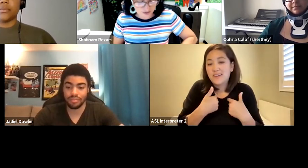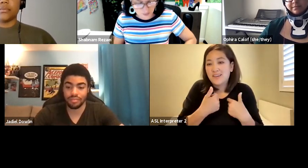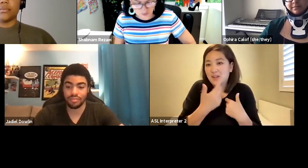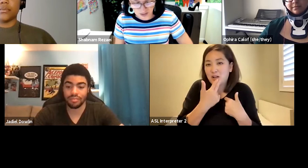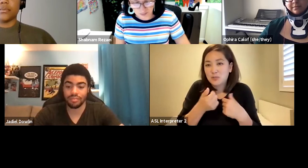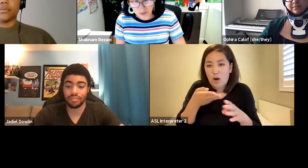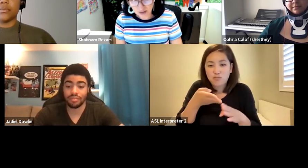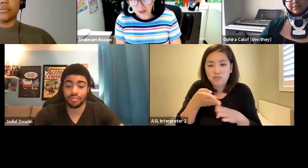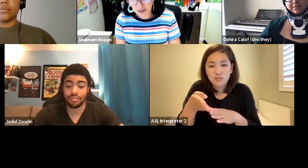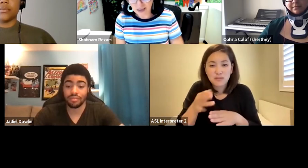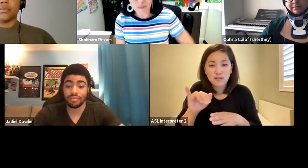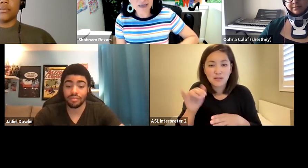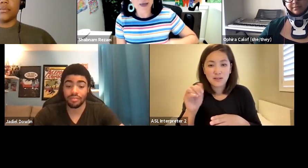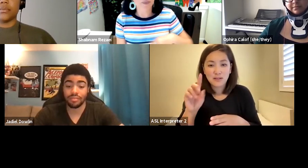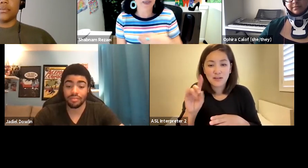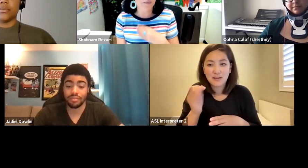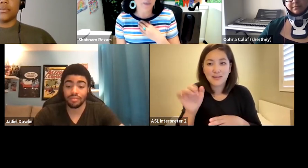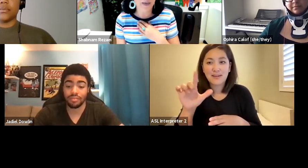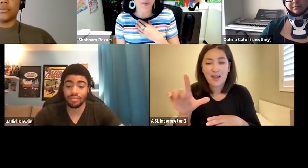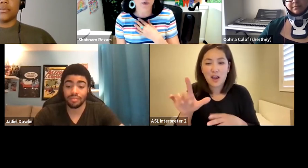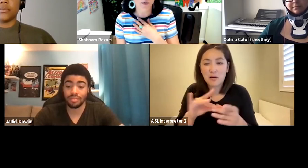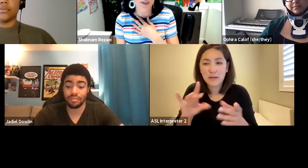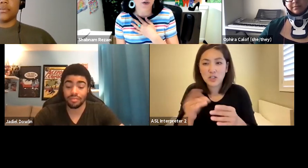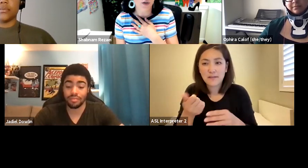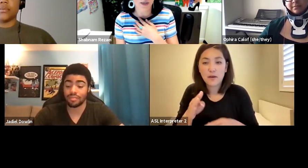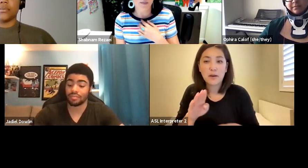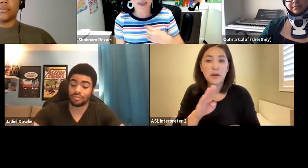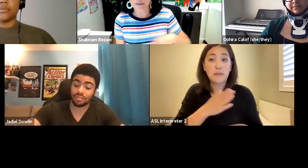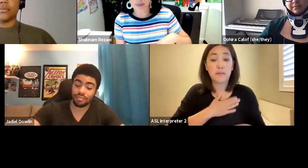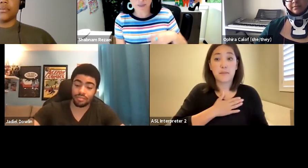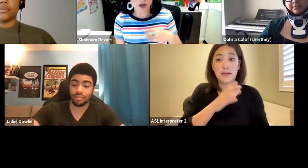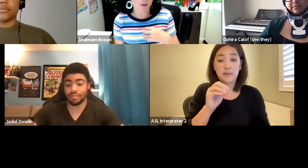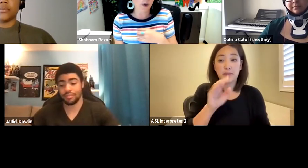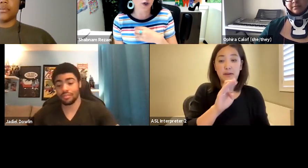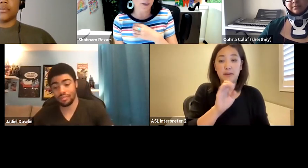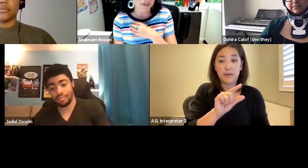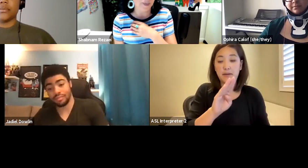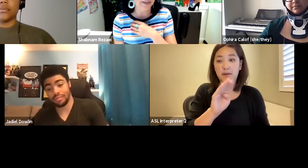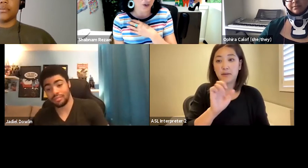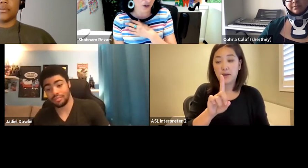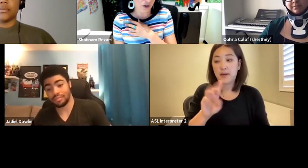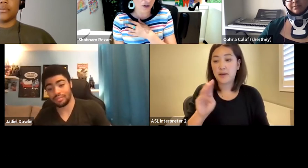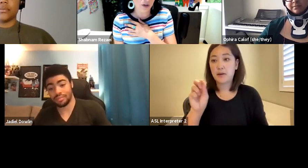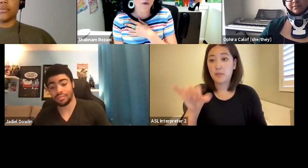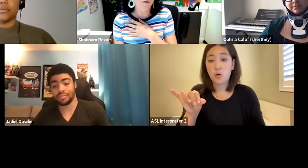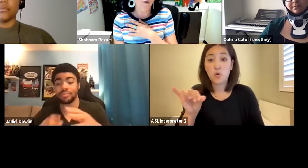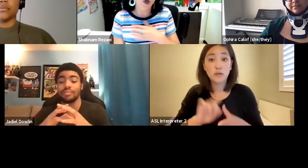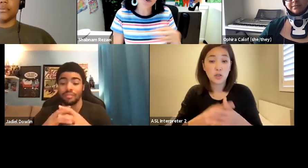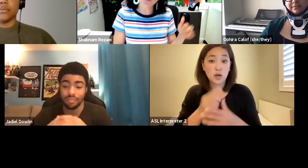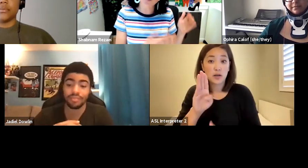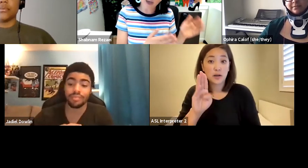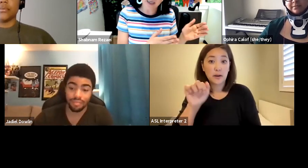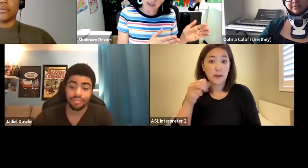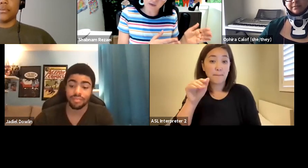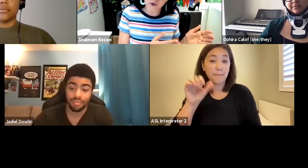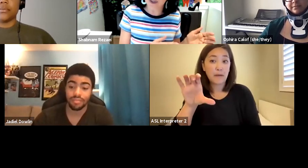Hadiel mentioned some of them. At my company, Big Bad Boo, we started a BIPOC workshop this past year for